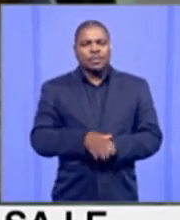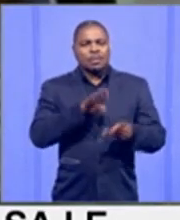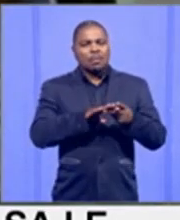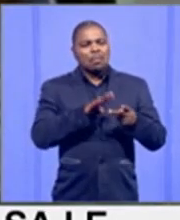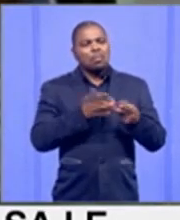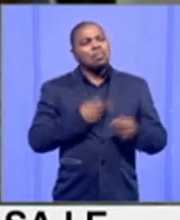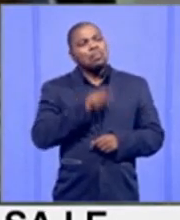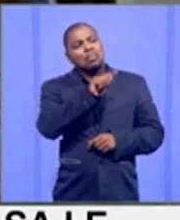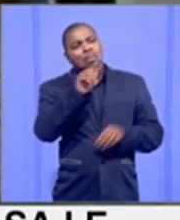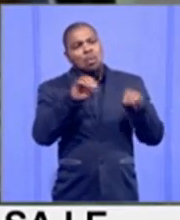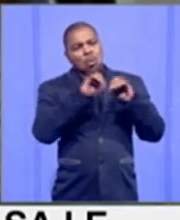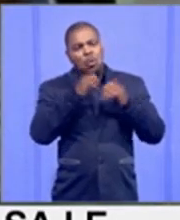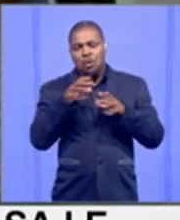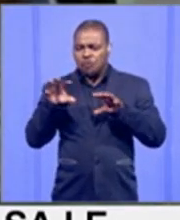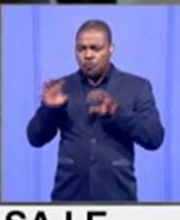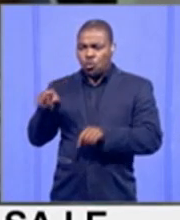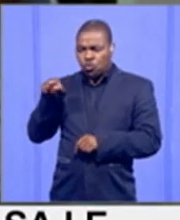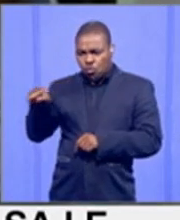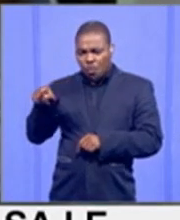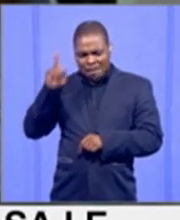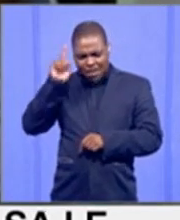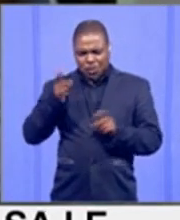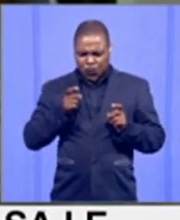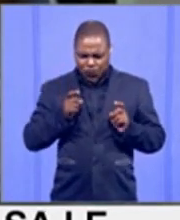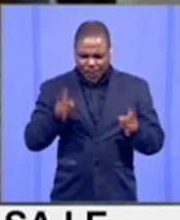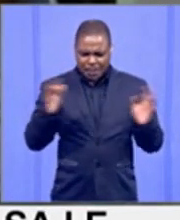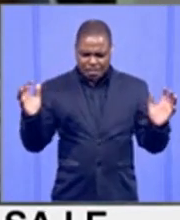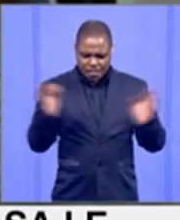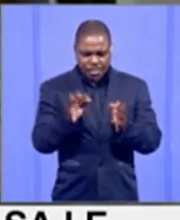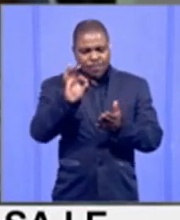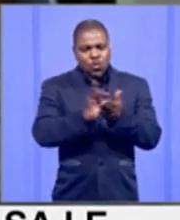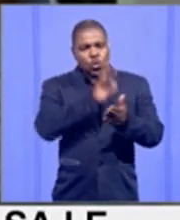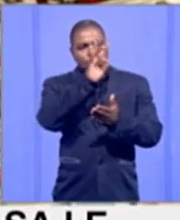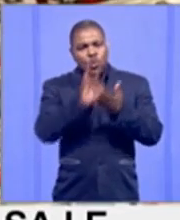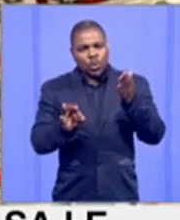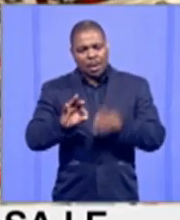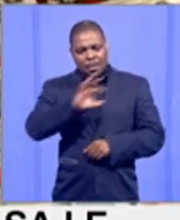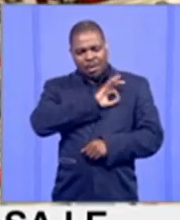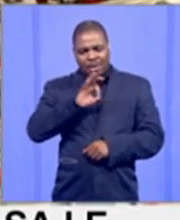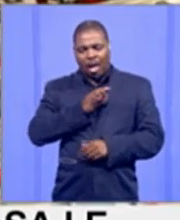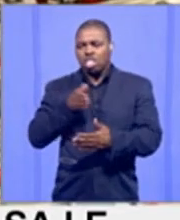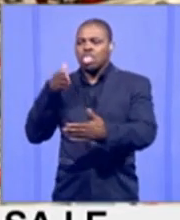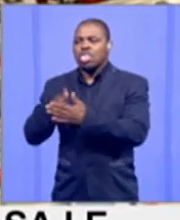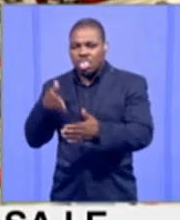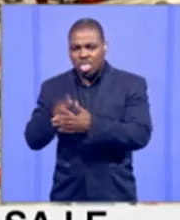mekgatlho yeo e gapeletša go mo spikara gore go be le tulo ka pijana ya go kgetha meyara e thutse kota, lekgotla la